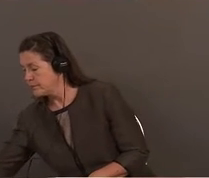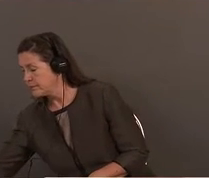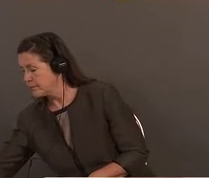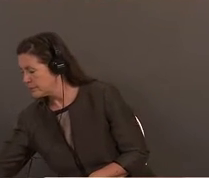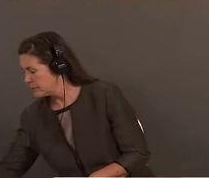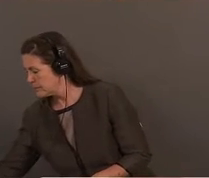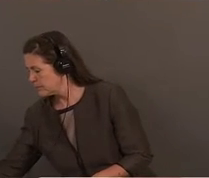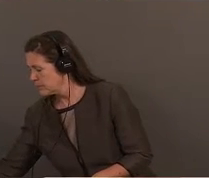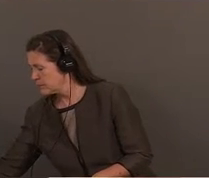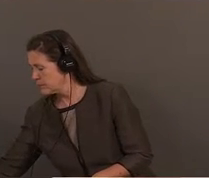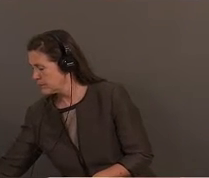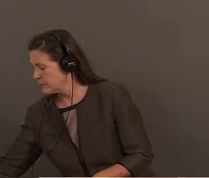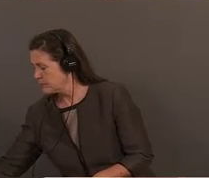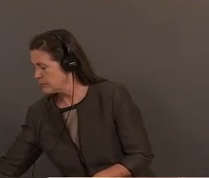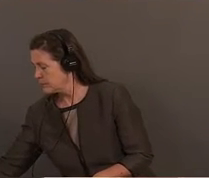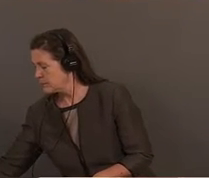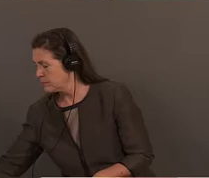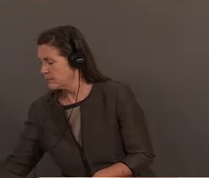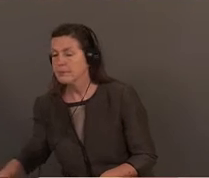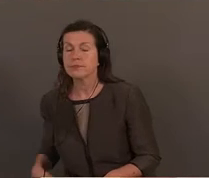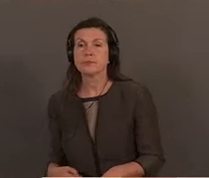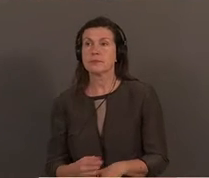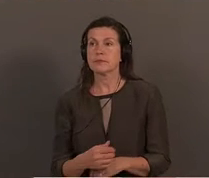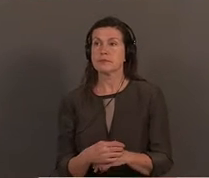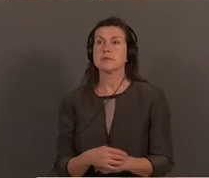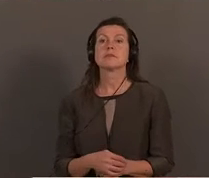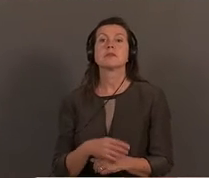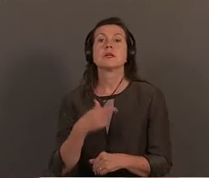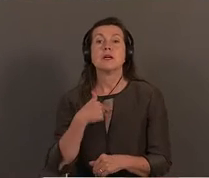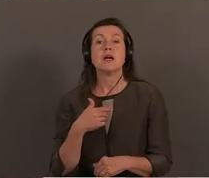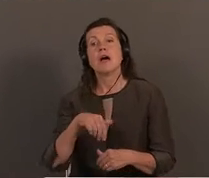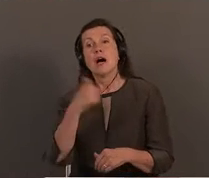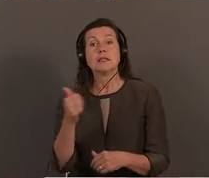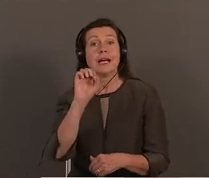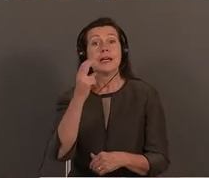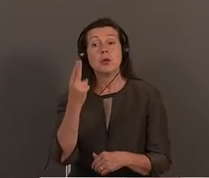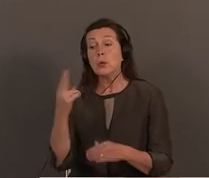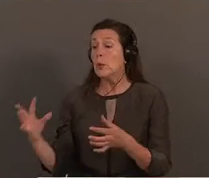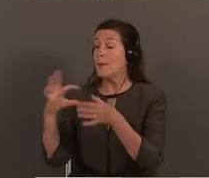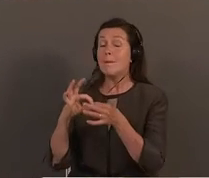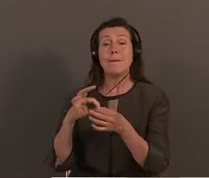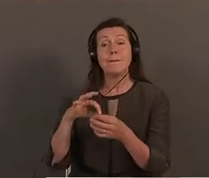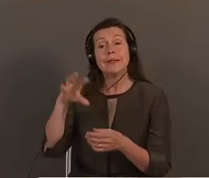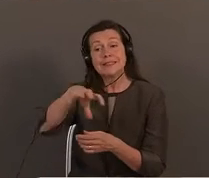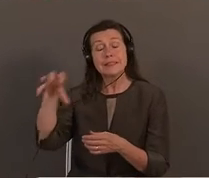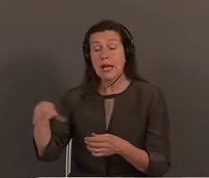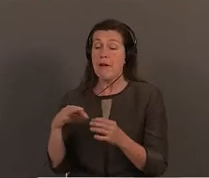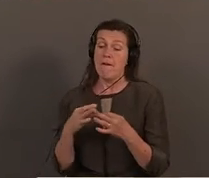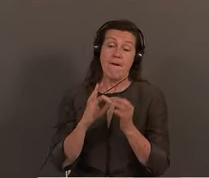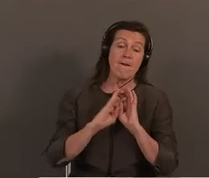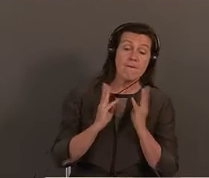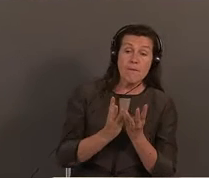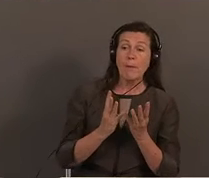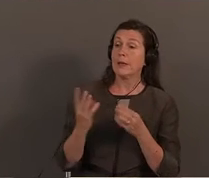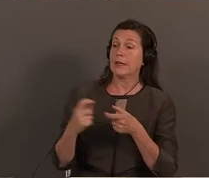will call to our family members who will travel in other EU member states, then our family members, they don't have